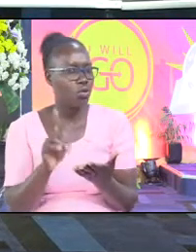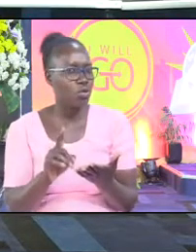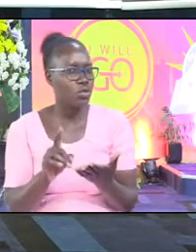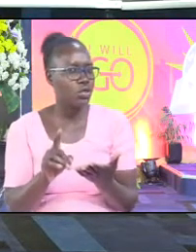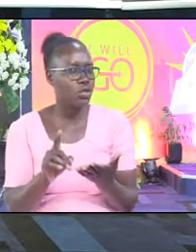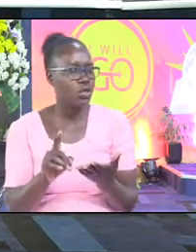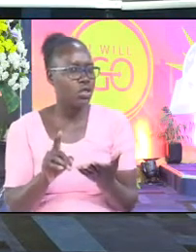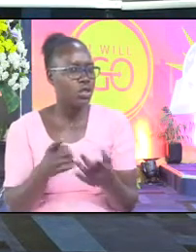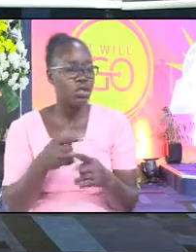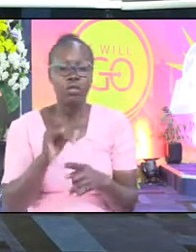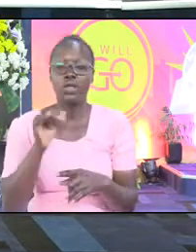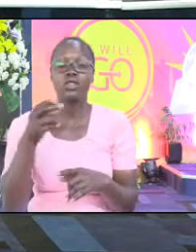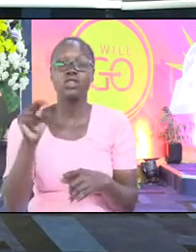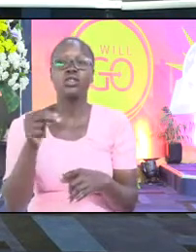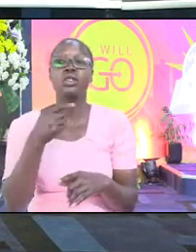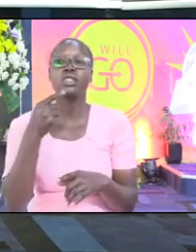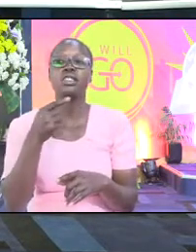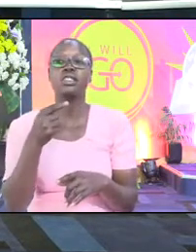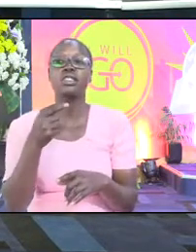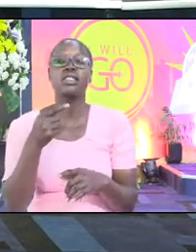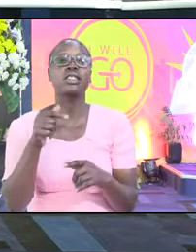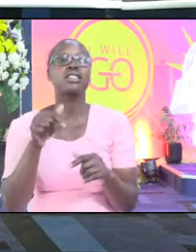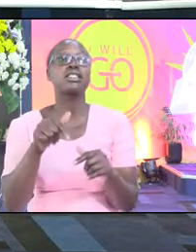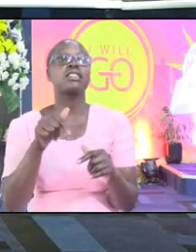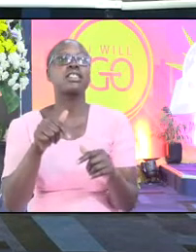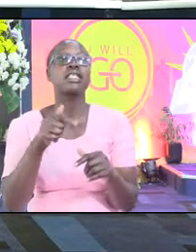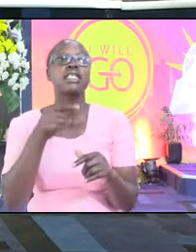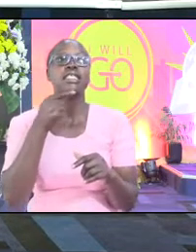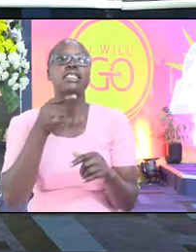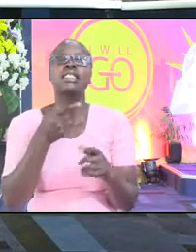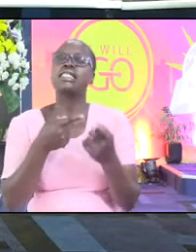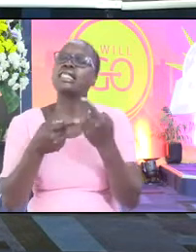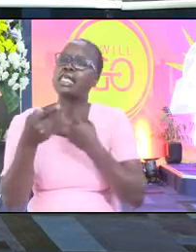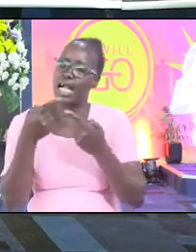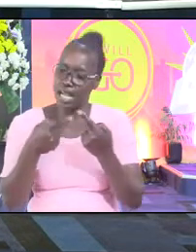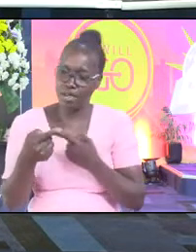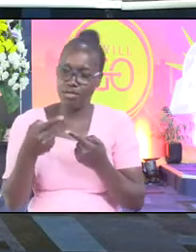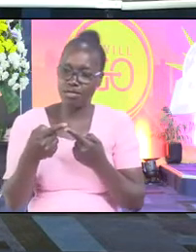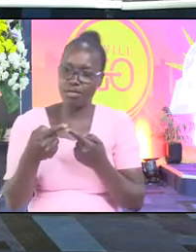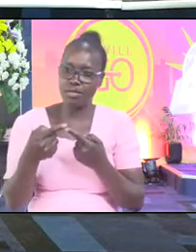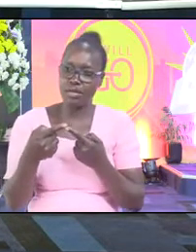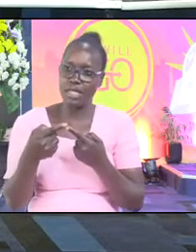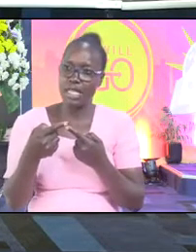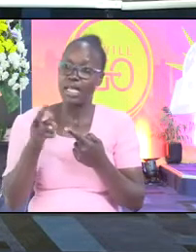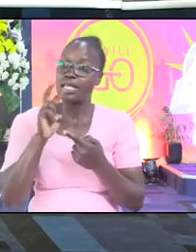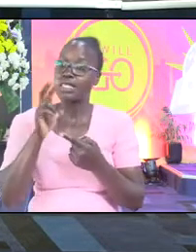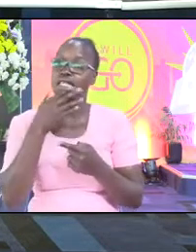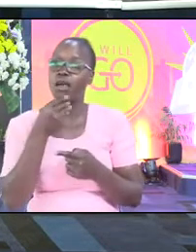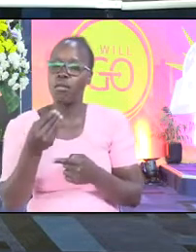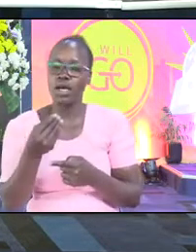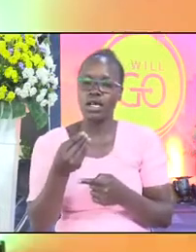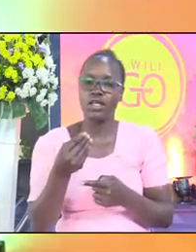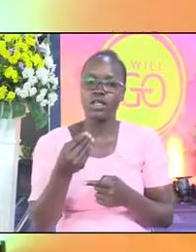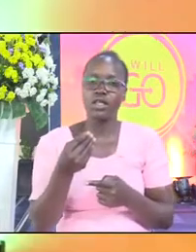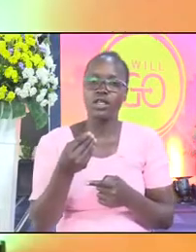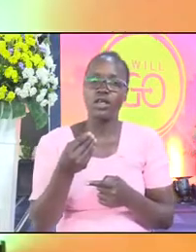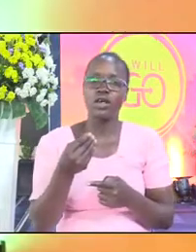But that's not all John said, that she said. She said, "Come, see a man